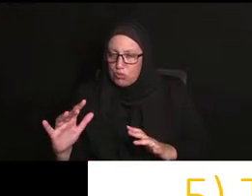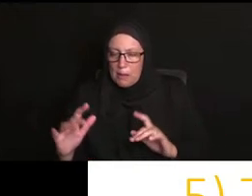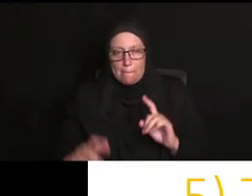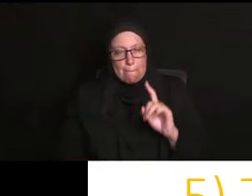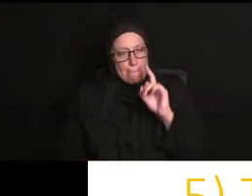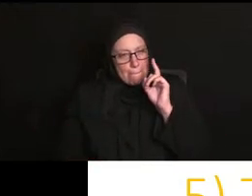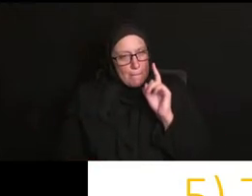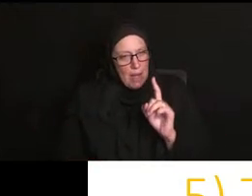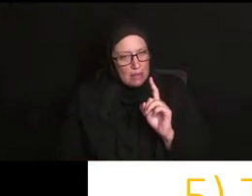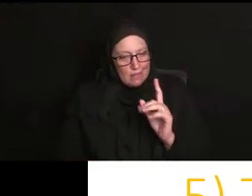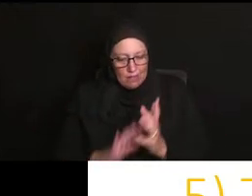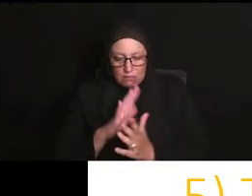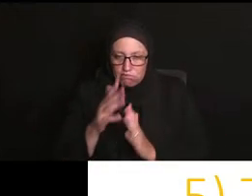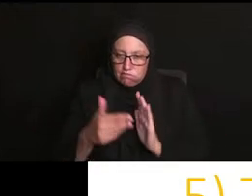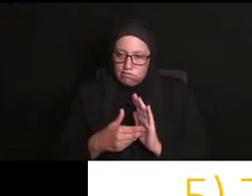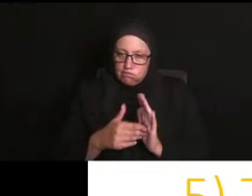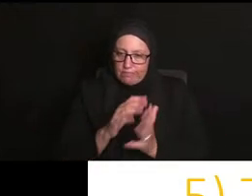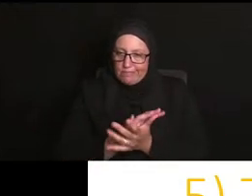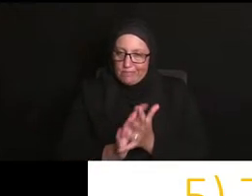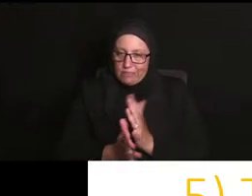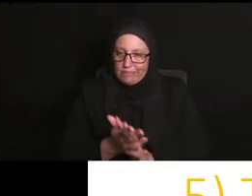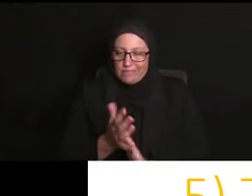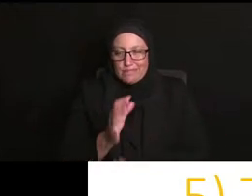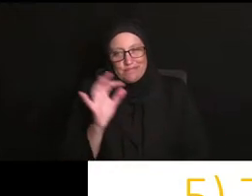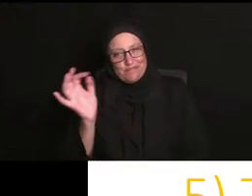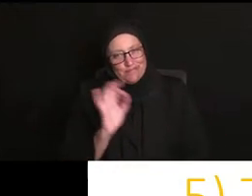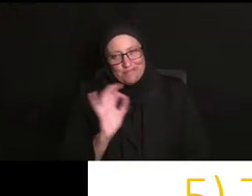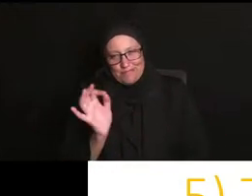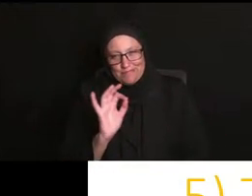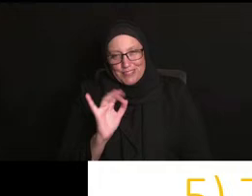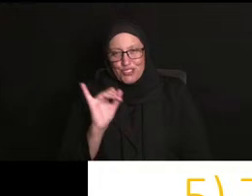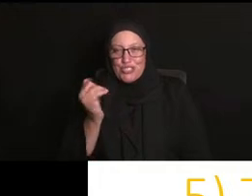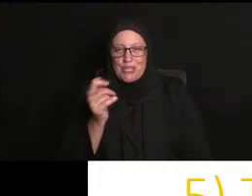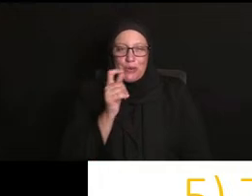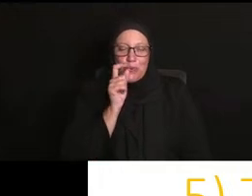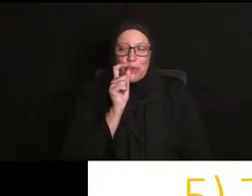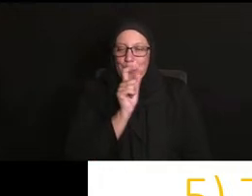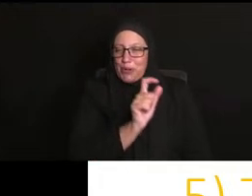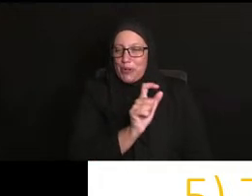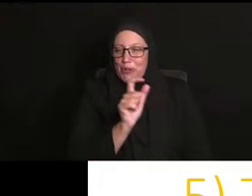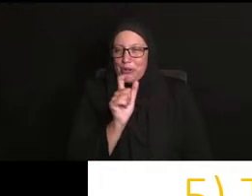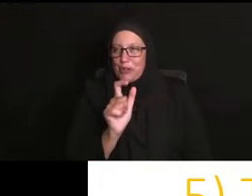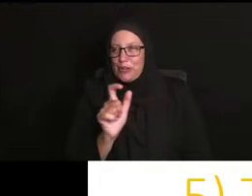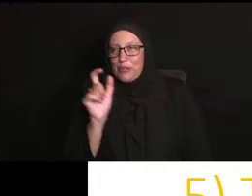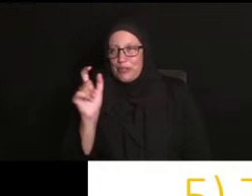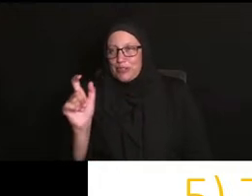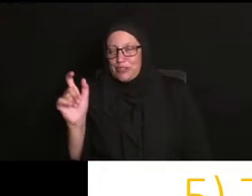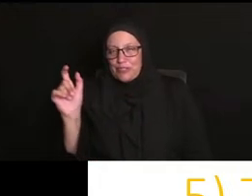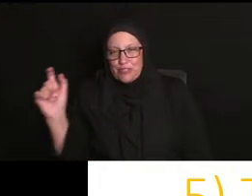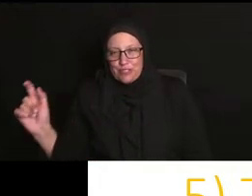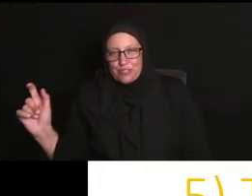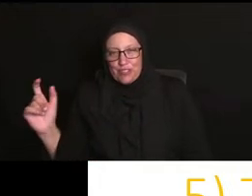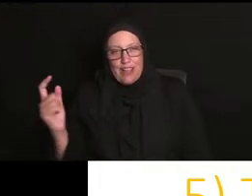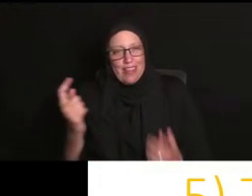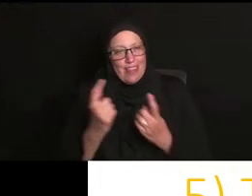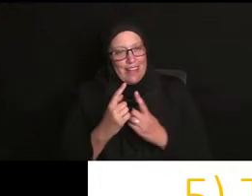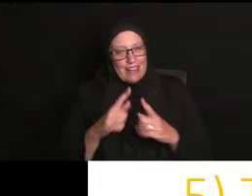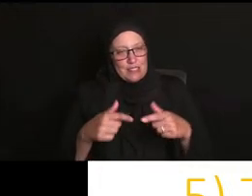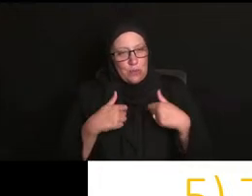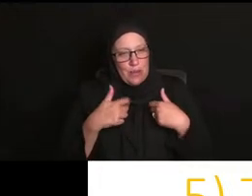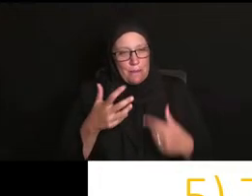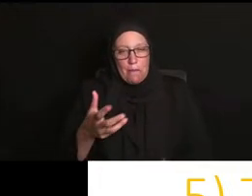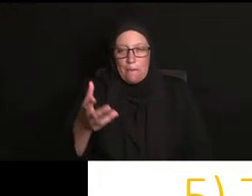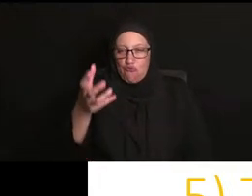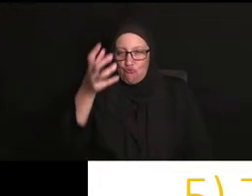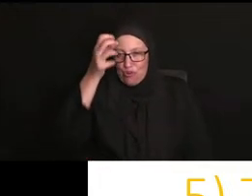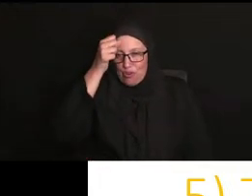the end of knowledge. These are terminologies that we're learning, things that we're memorizing. But it's not